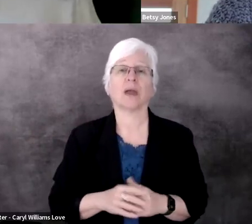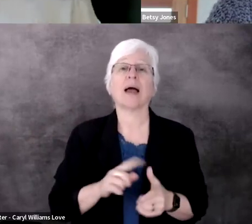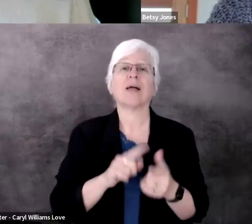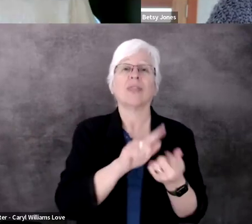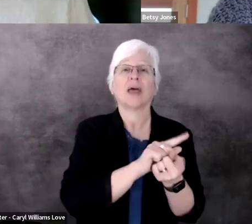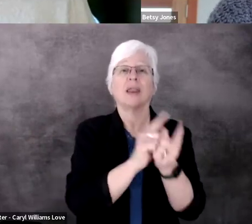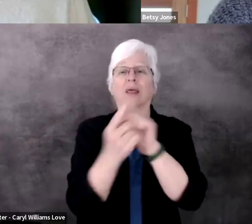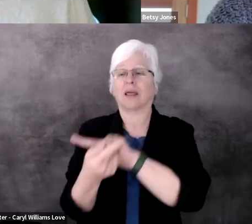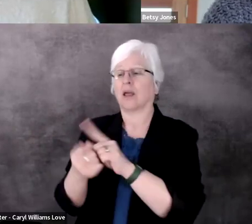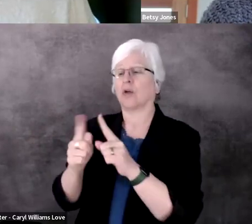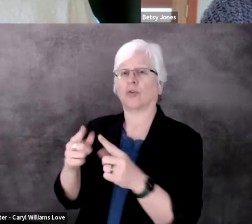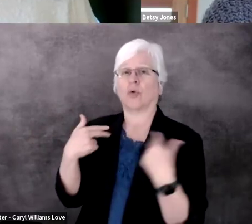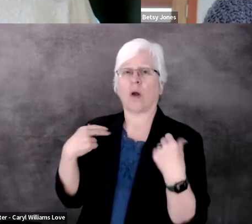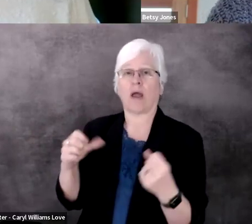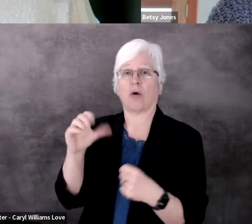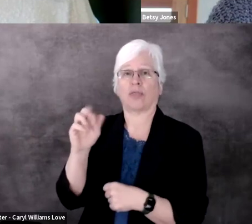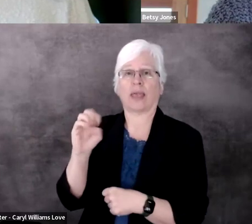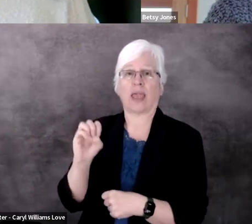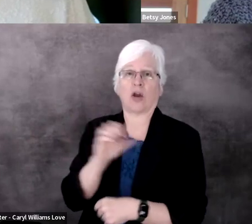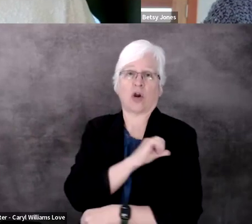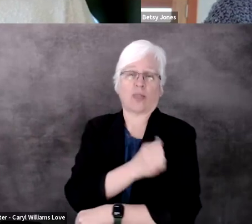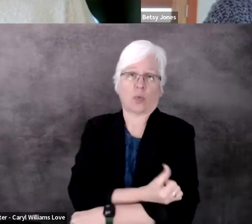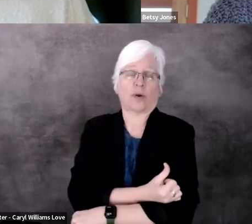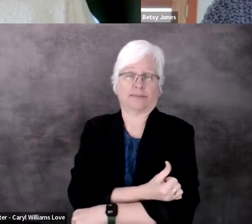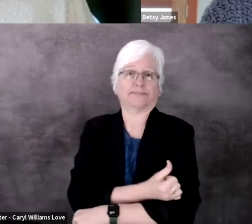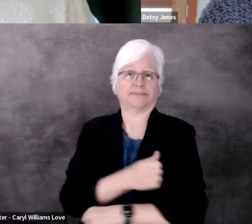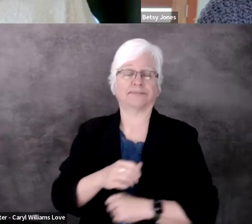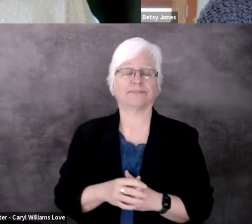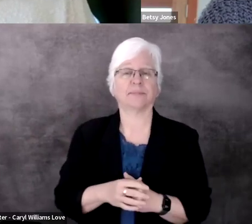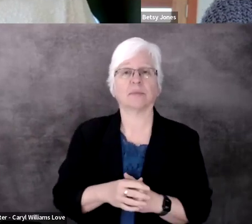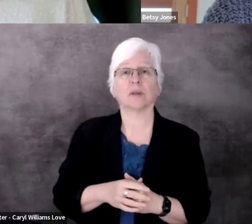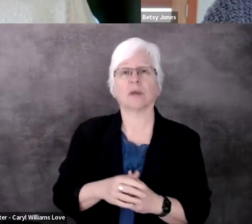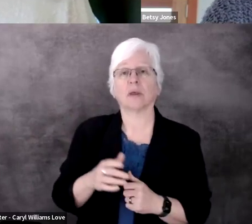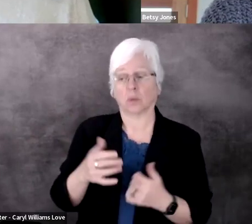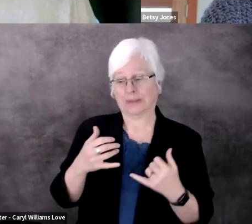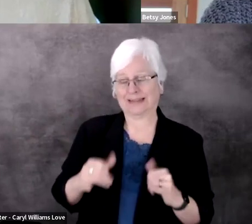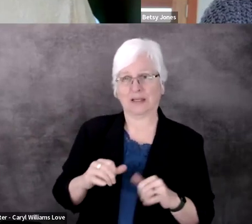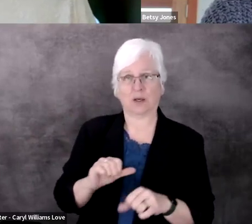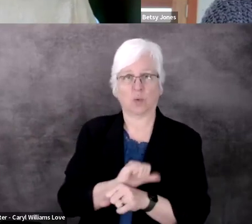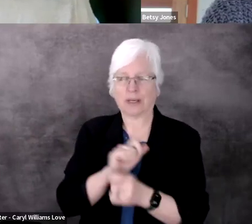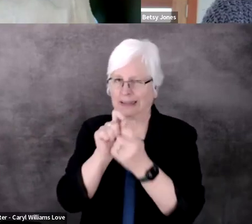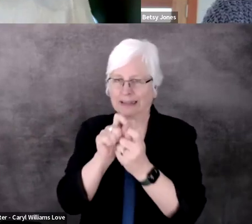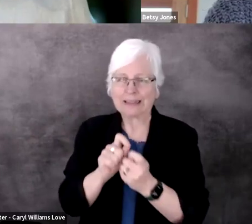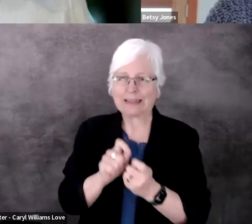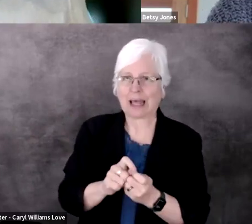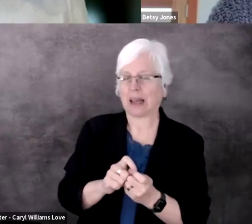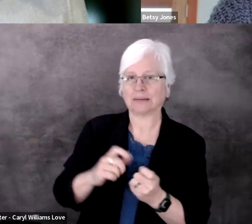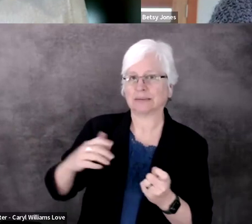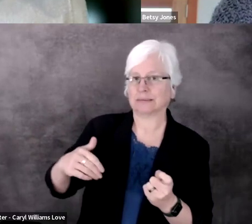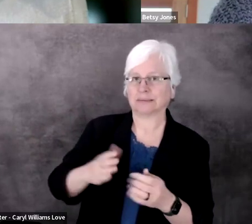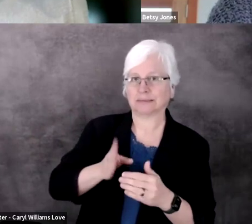authority after the submission of the final report. As I mentioned, we're still working out lots of details, so more to